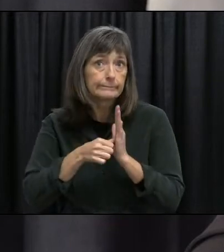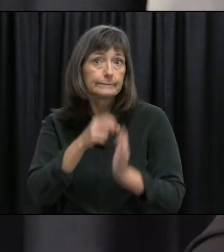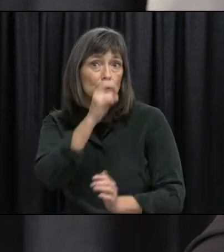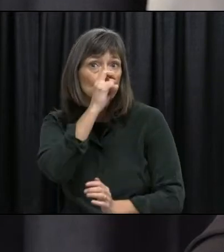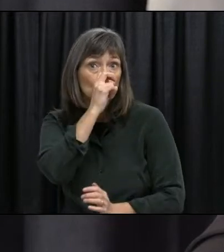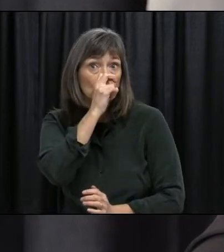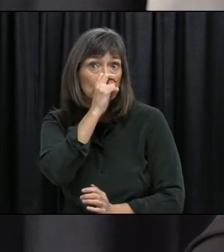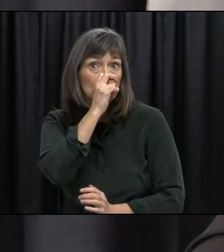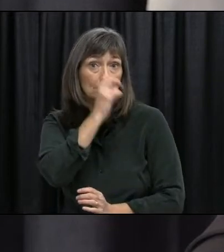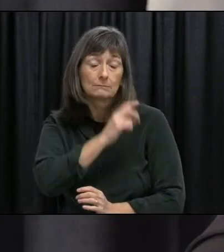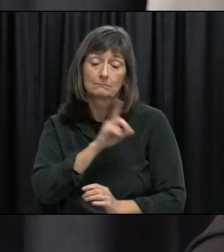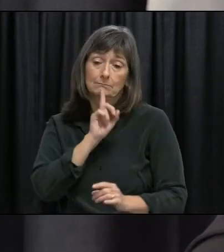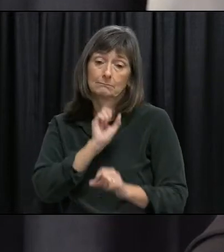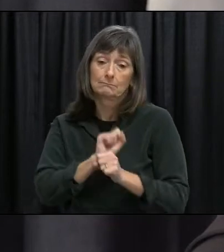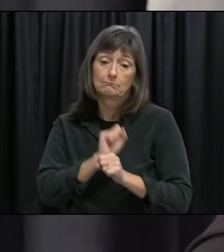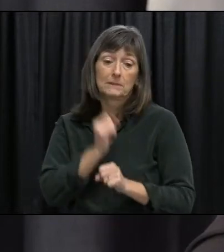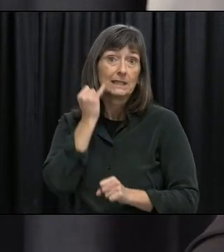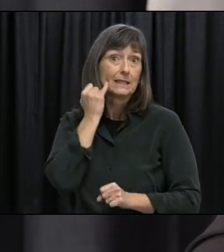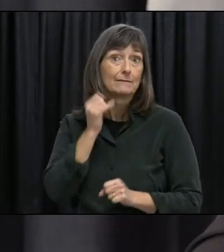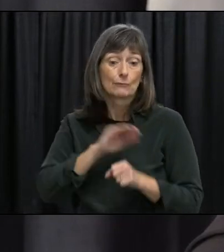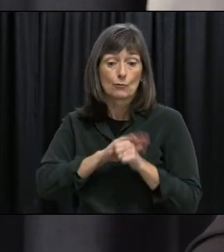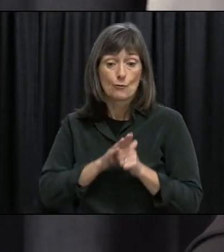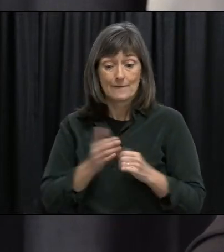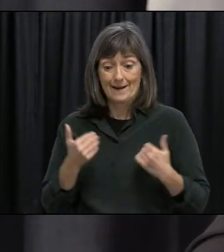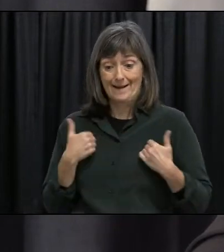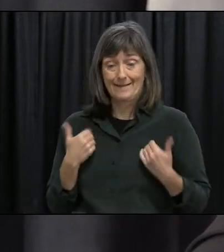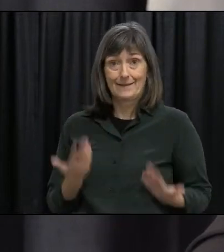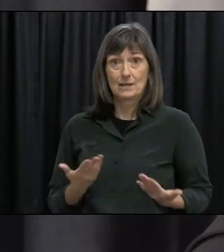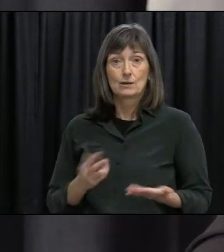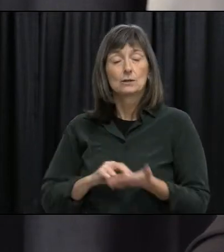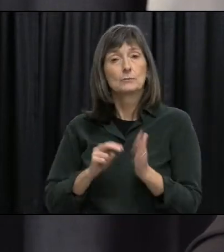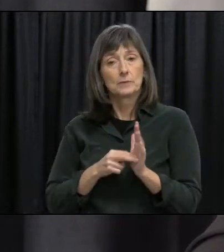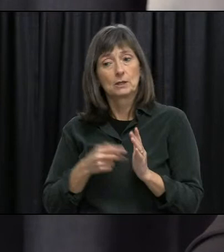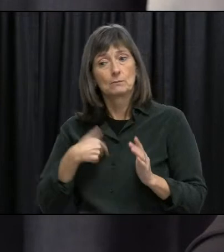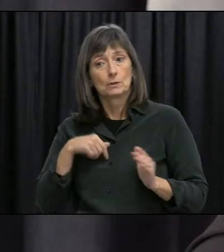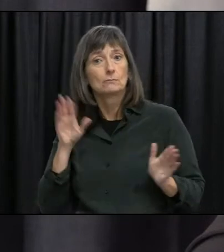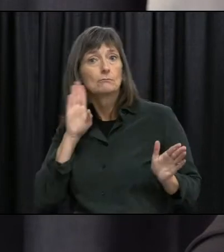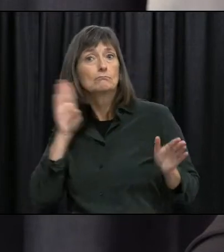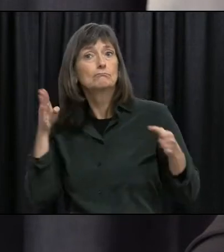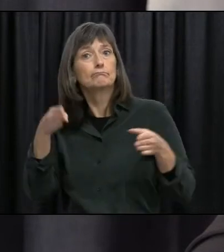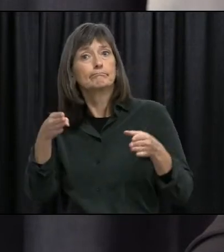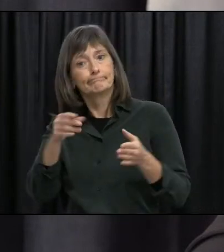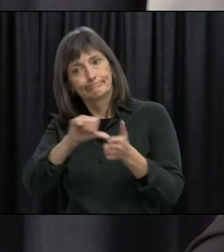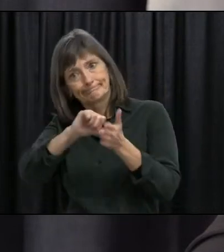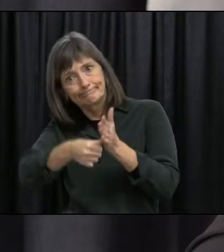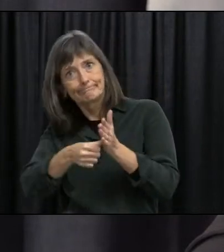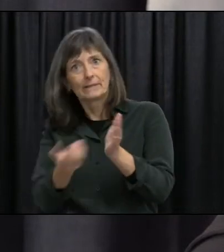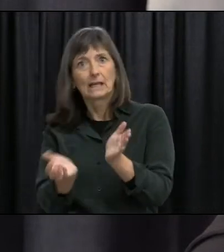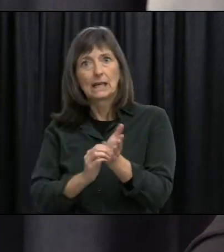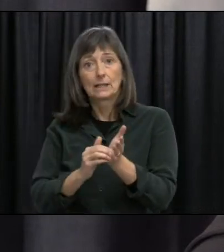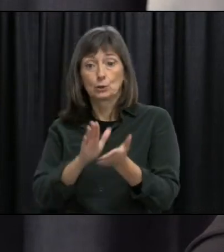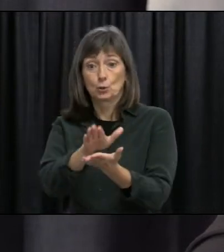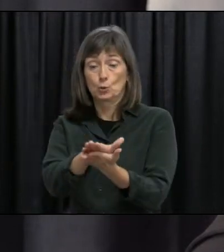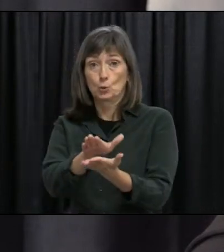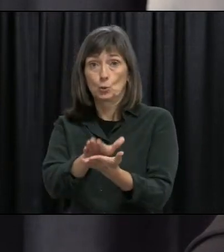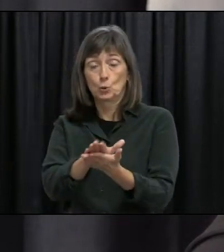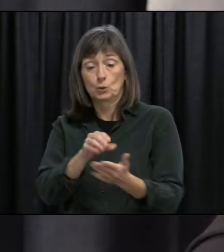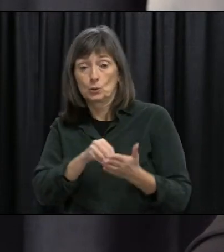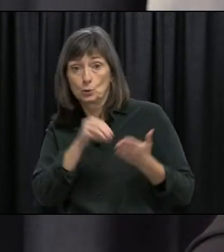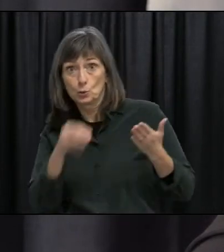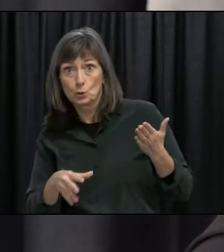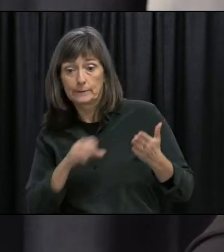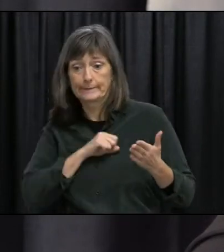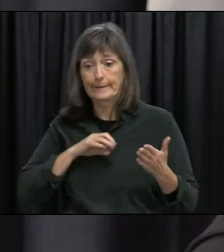we have COVID cases in the province, it certainly highlights the concern, and we can emphasize, re-emphasize with our